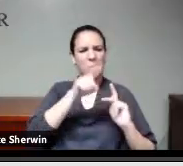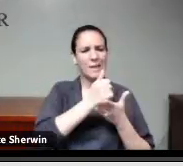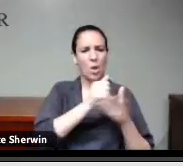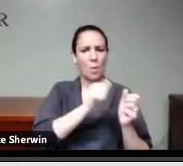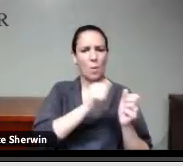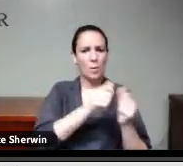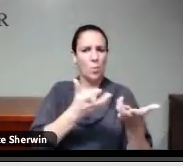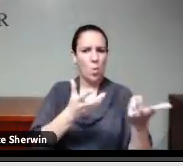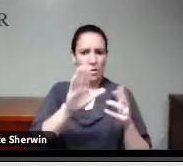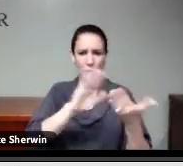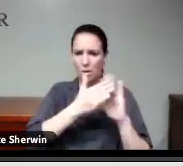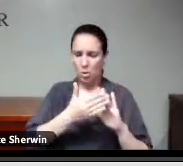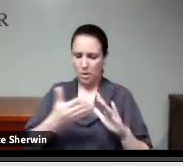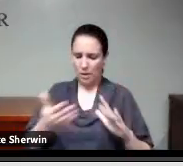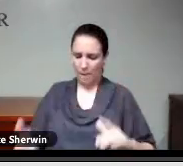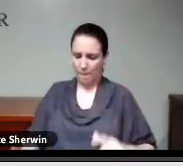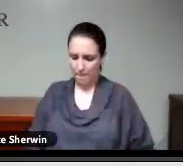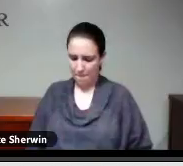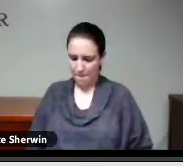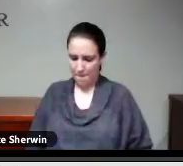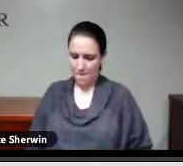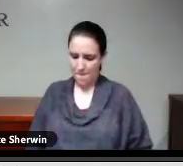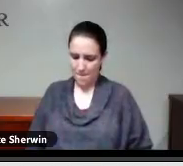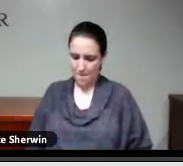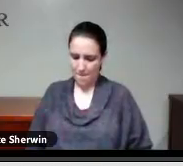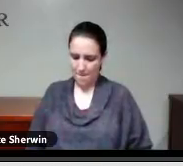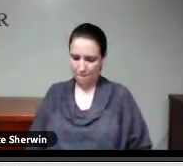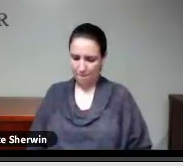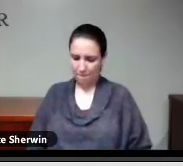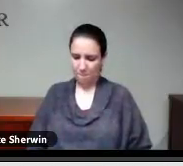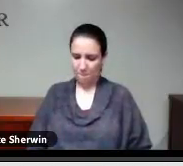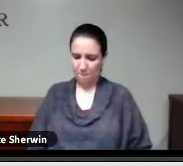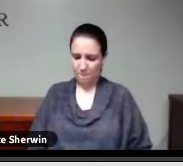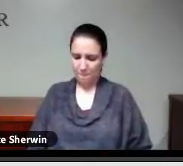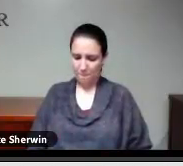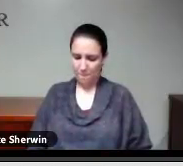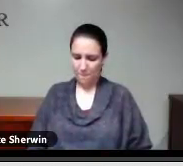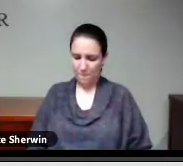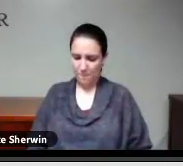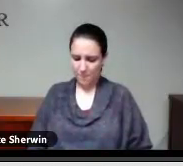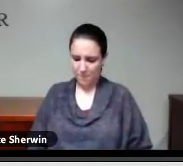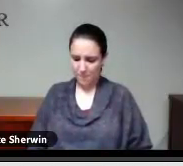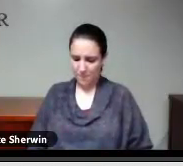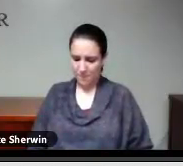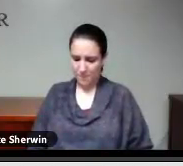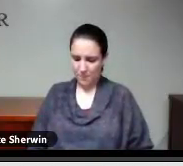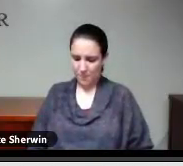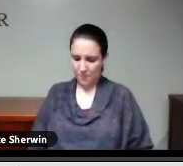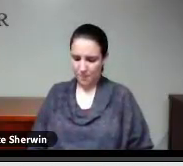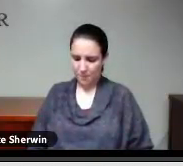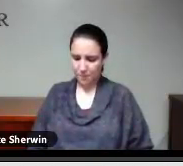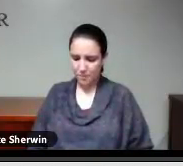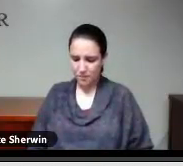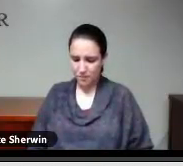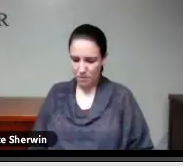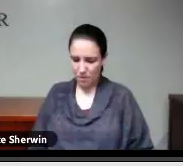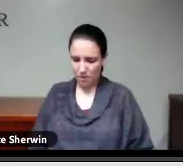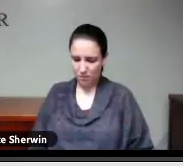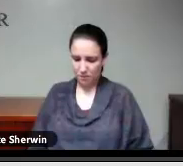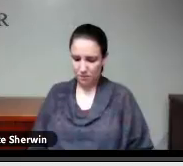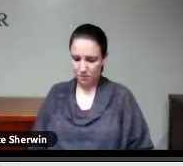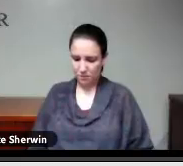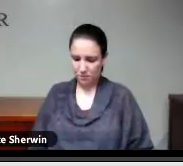your community that your library offers, and that could be interesting programming for them. And also might be